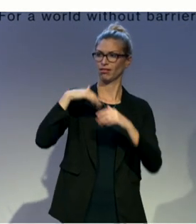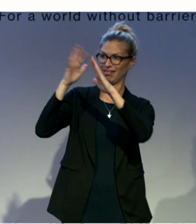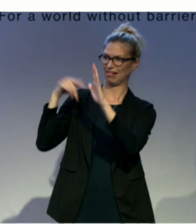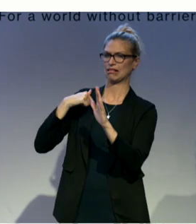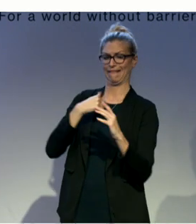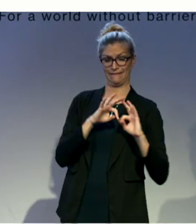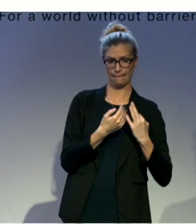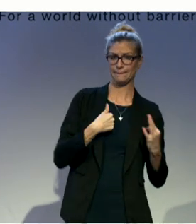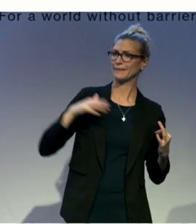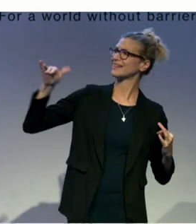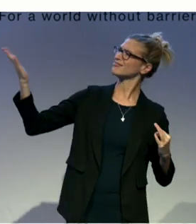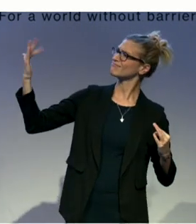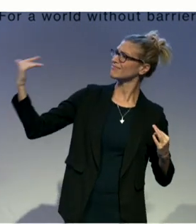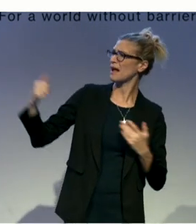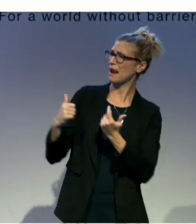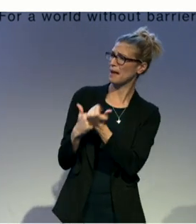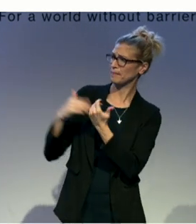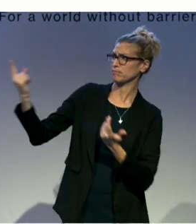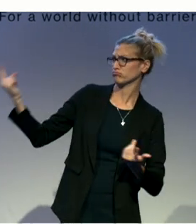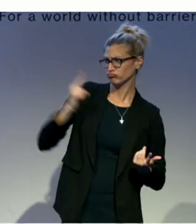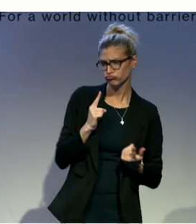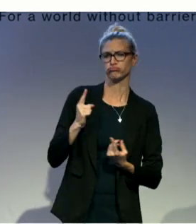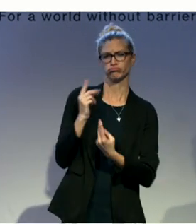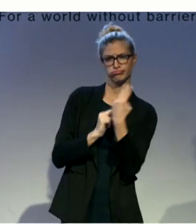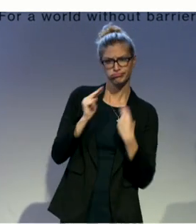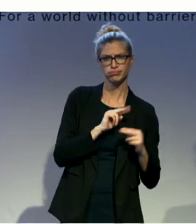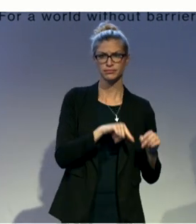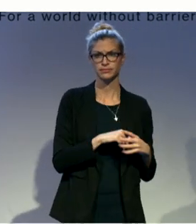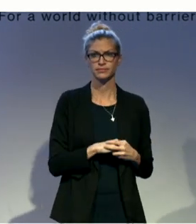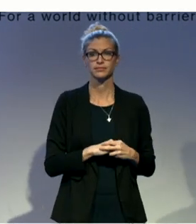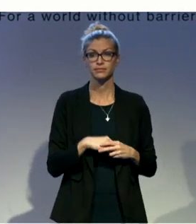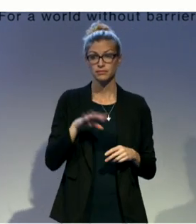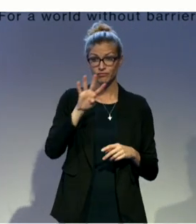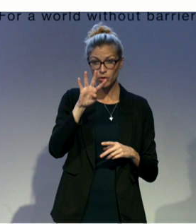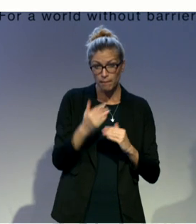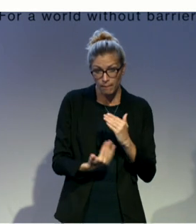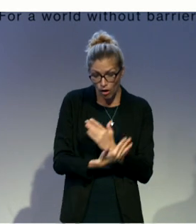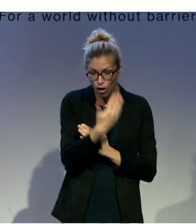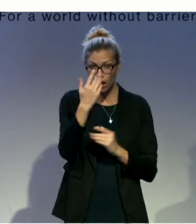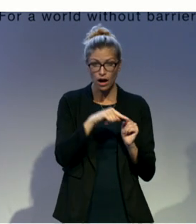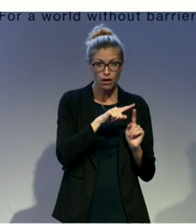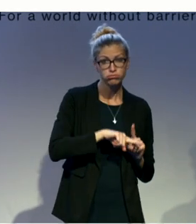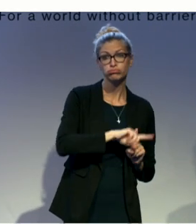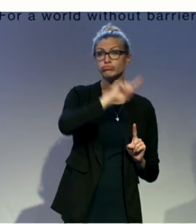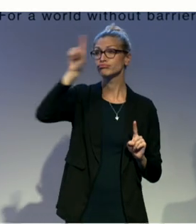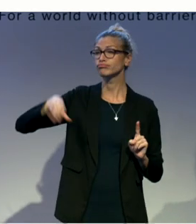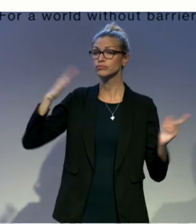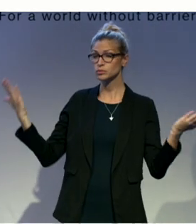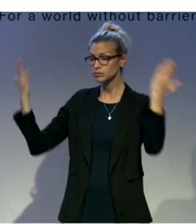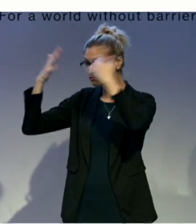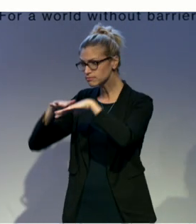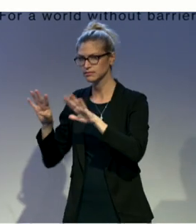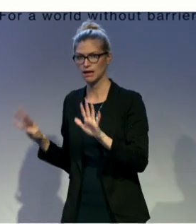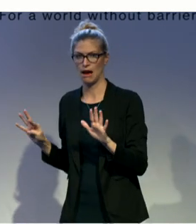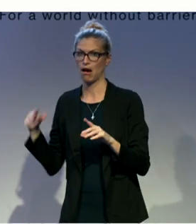p.m. to 9 a.m. So the service can reach for 24 hours per day.